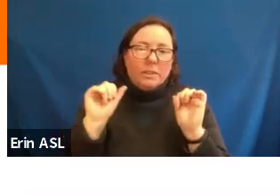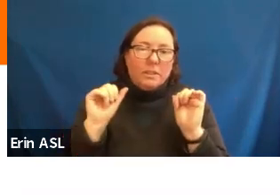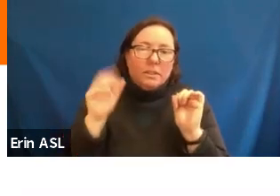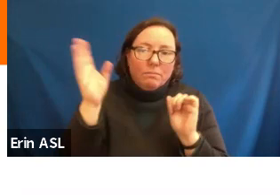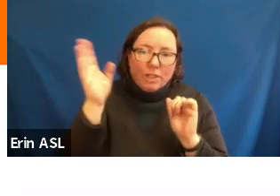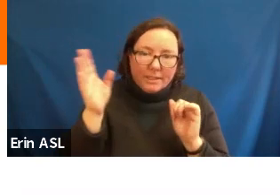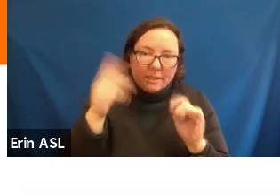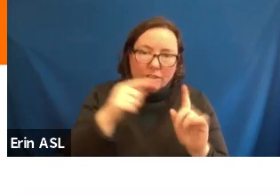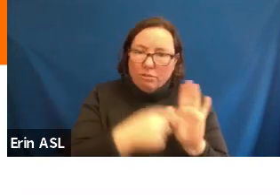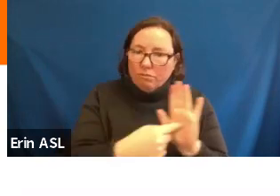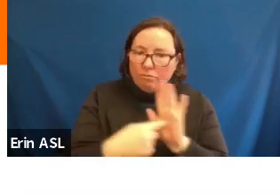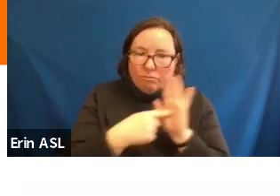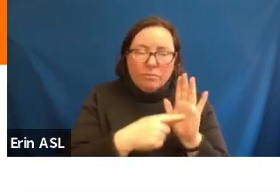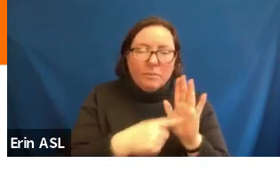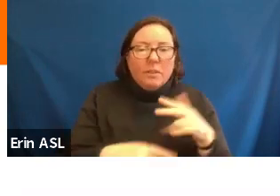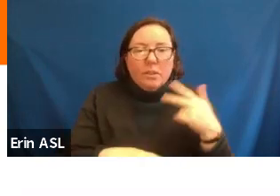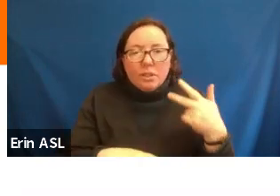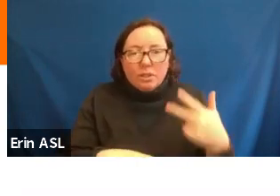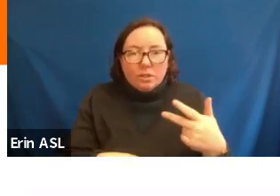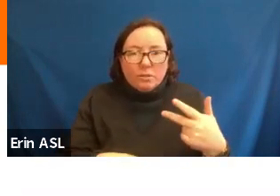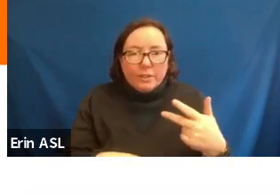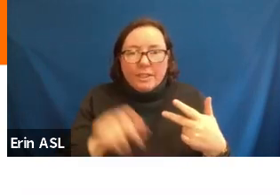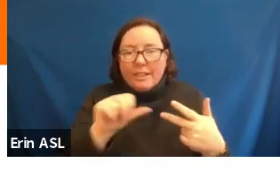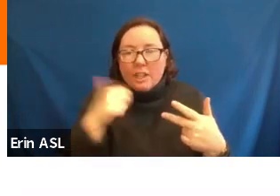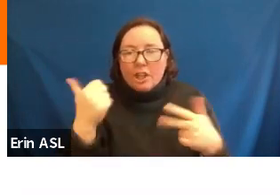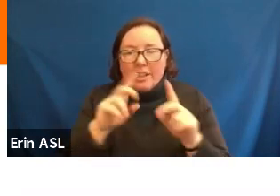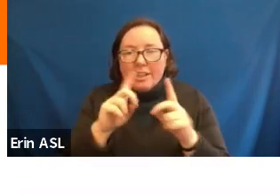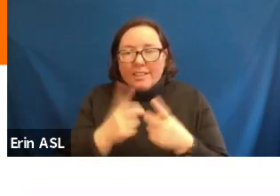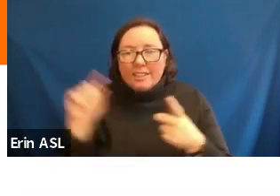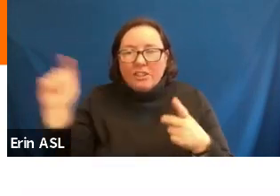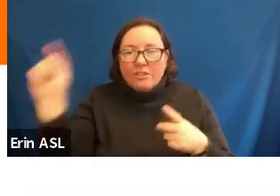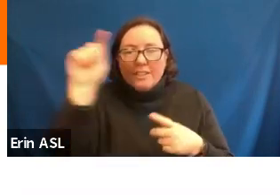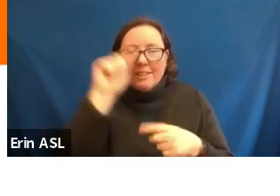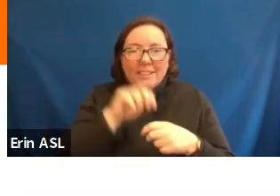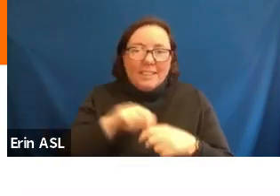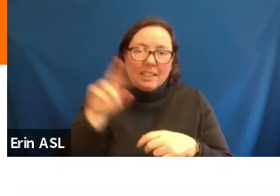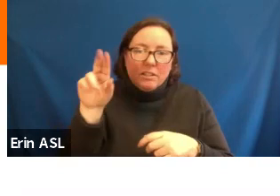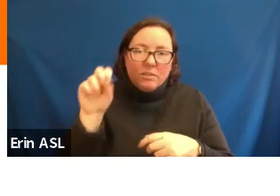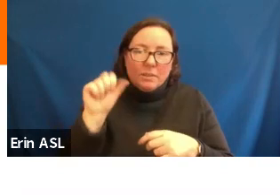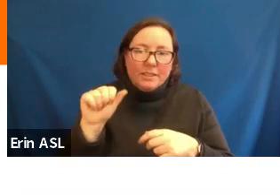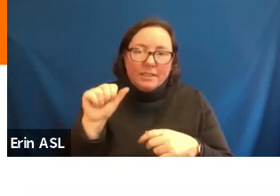presentation of 3 other districts in the country who have